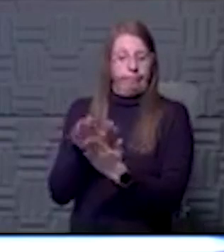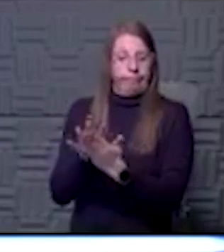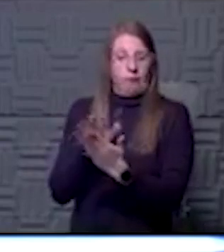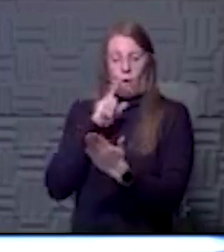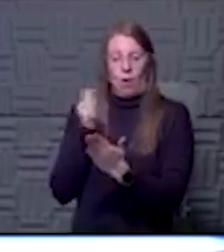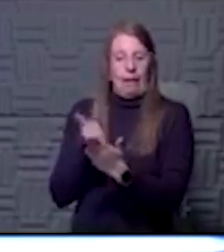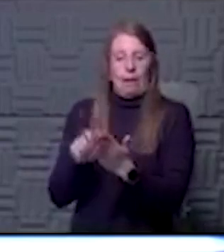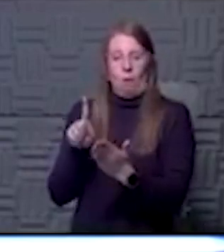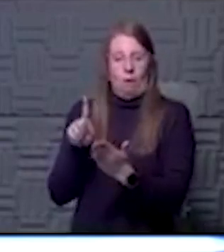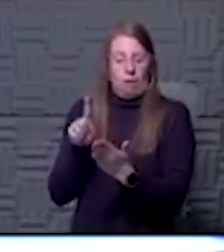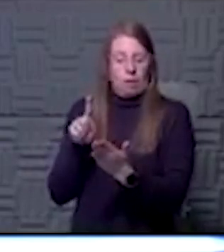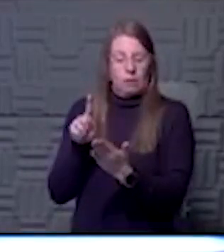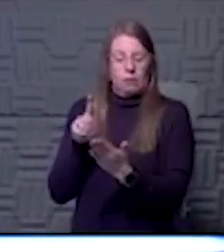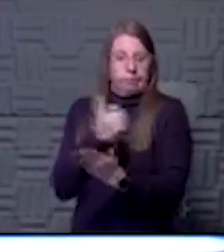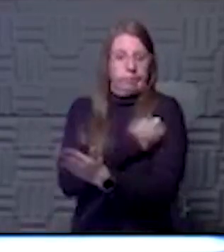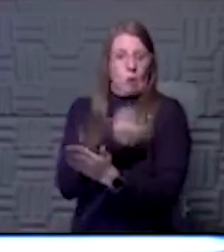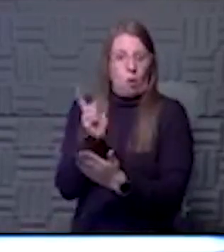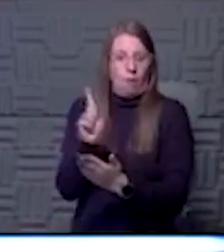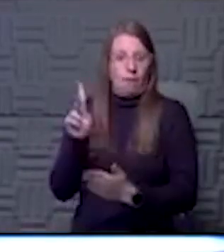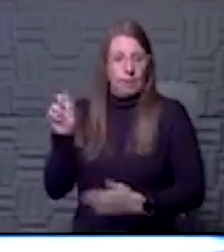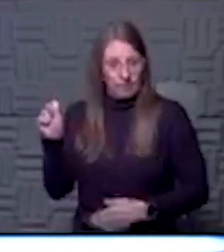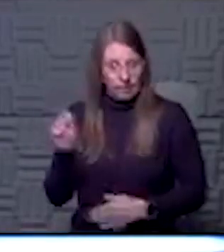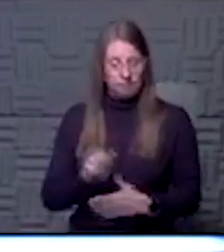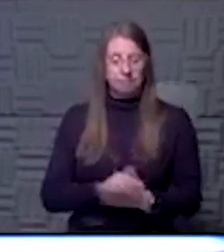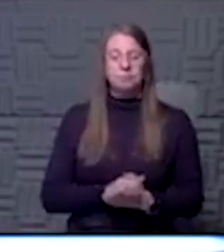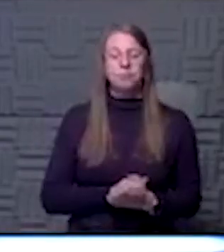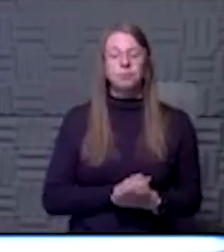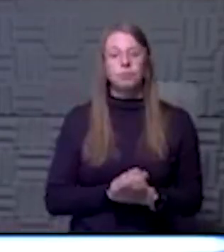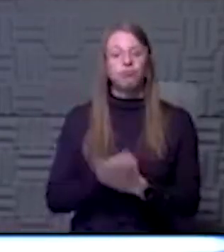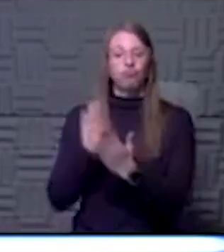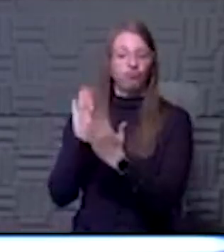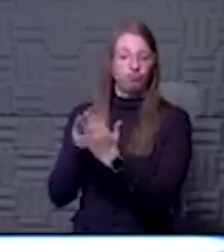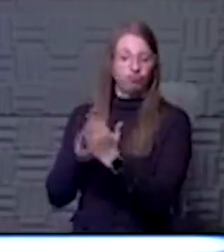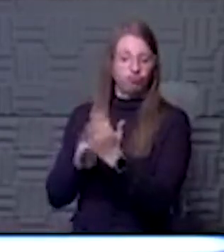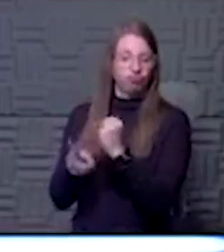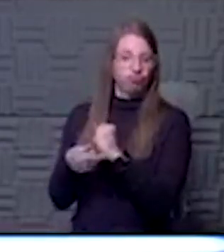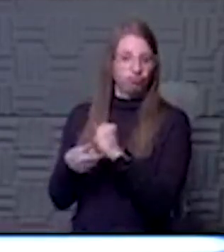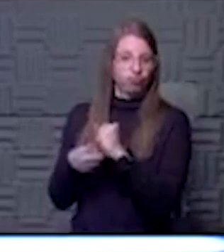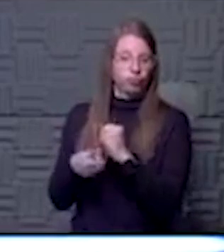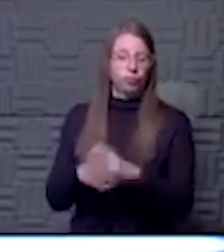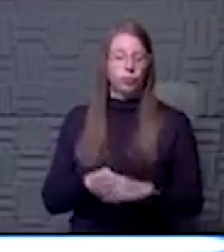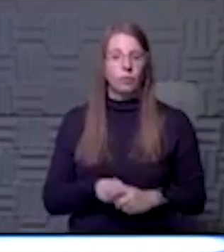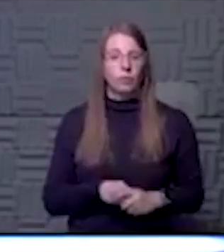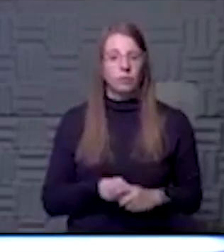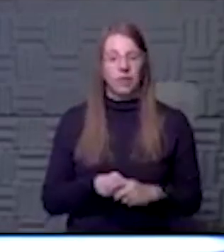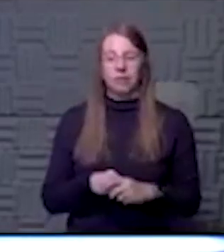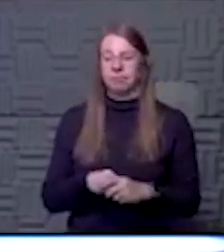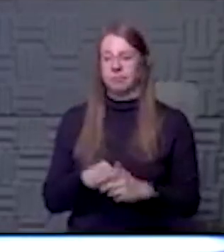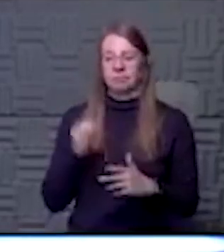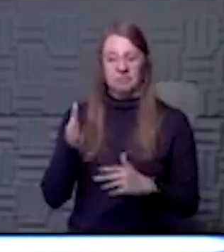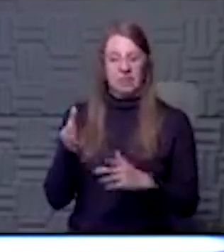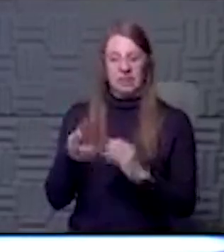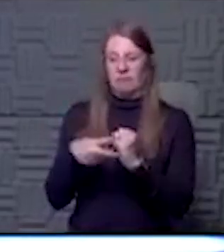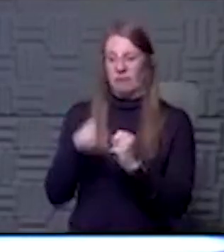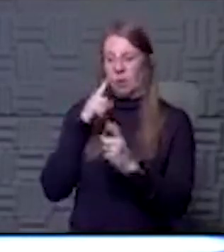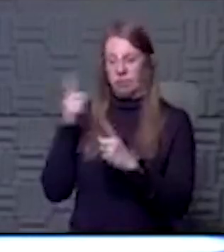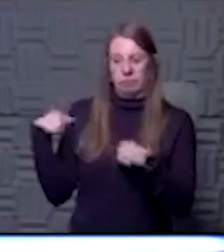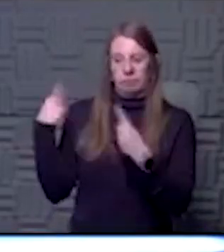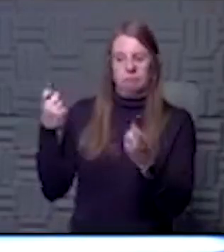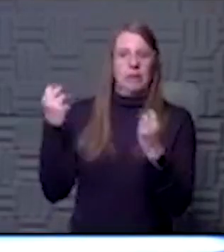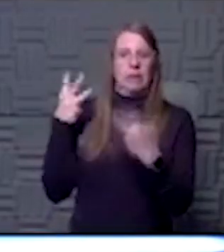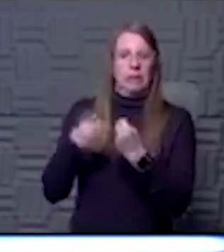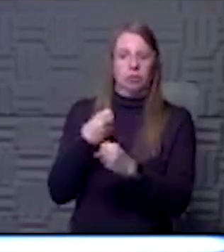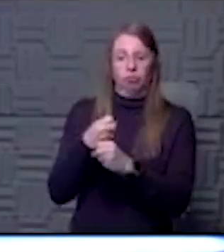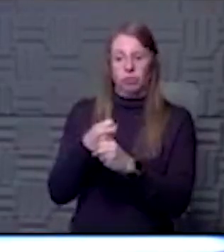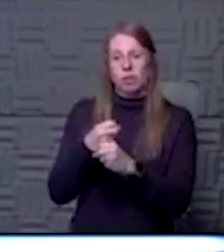anybody vaccinated in the state of Kansas. So those are in there, and it's been there for many years with children. It's always been